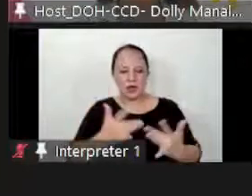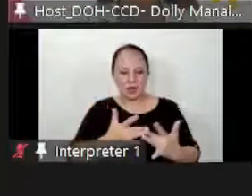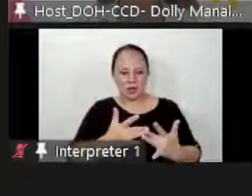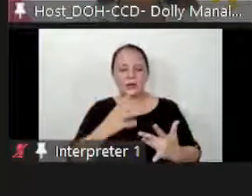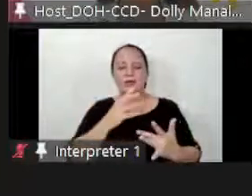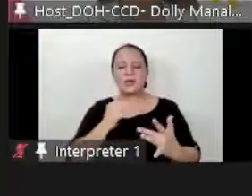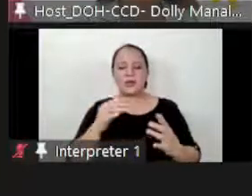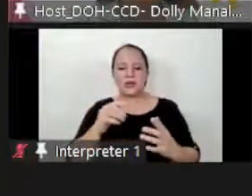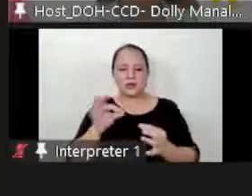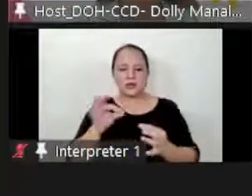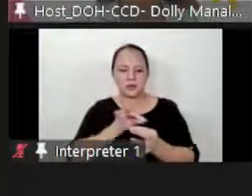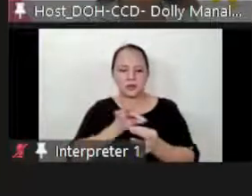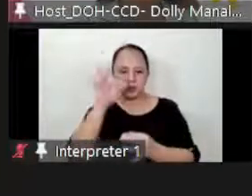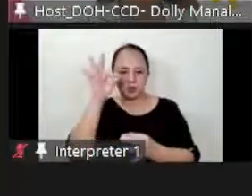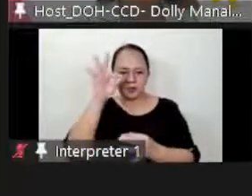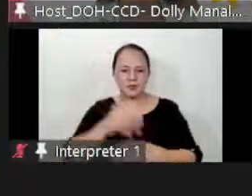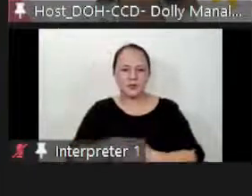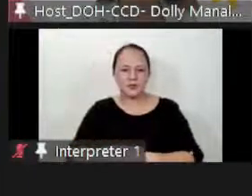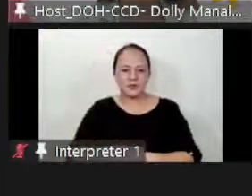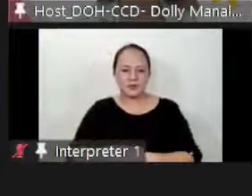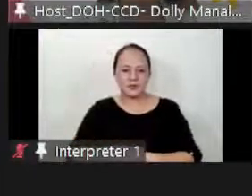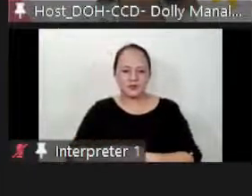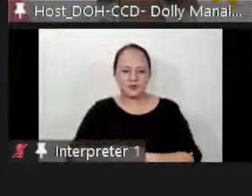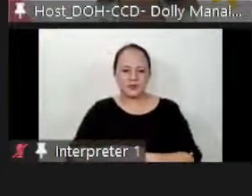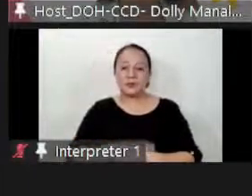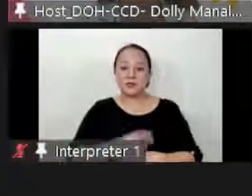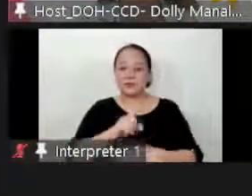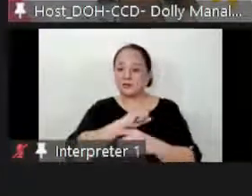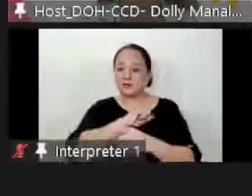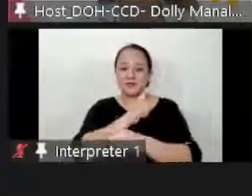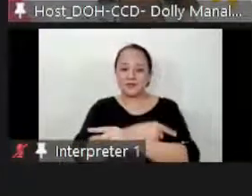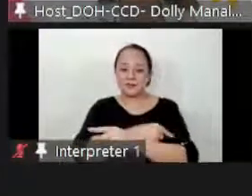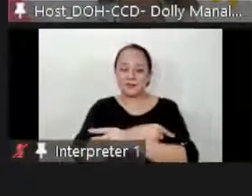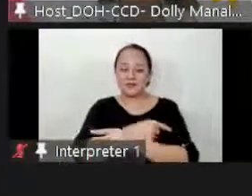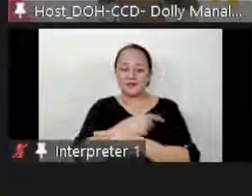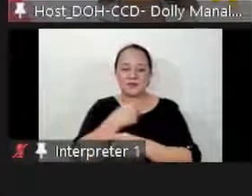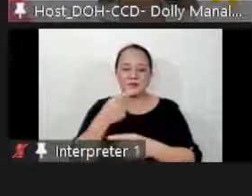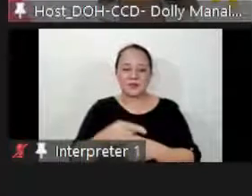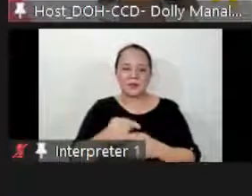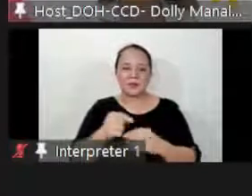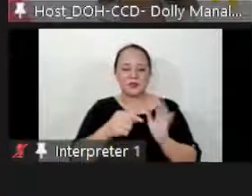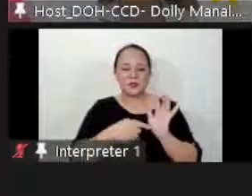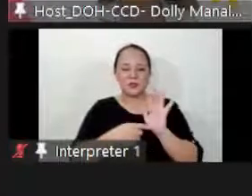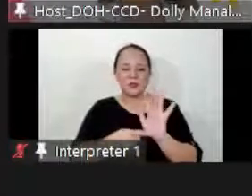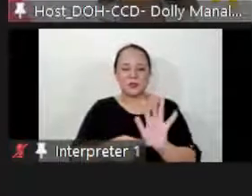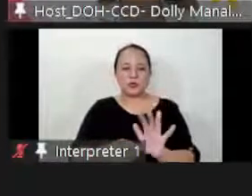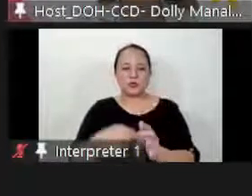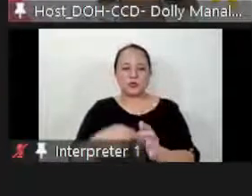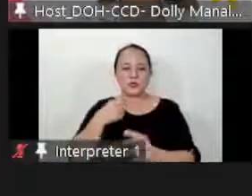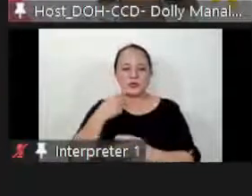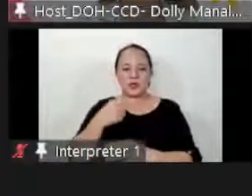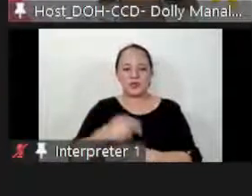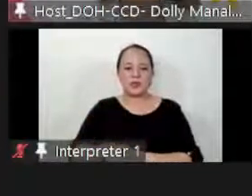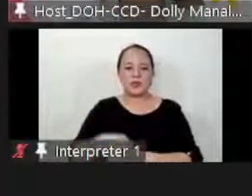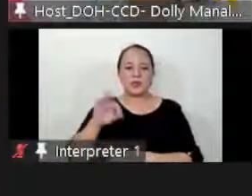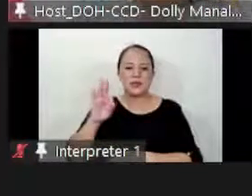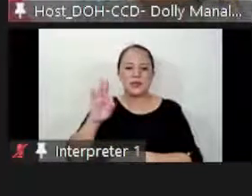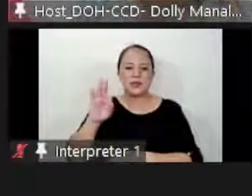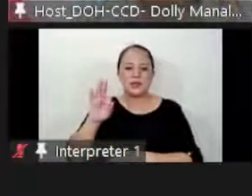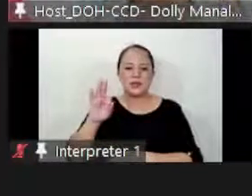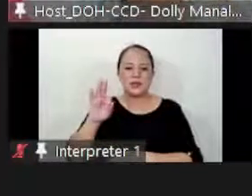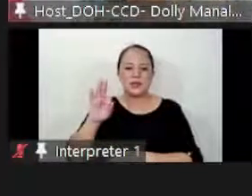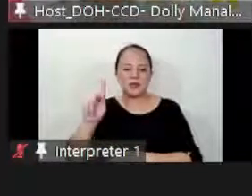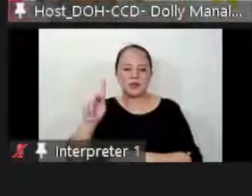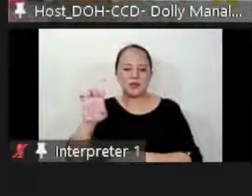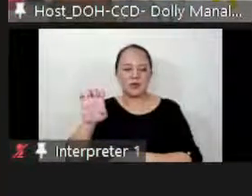soul." Such powerful conviction echoes largely William Faulkner's stubborn